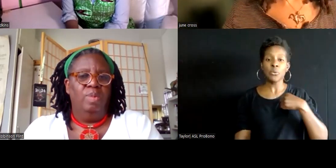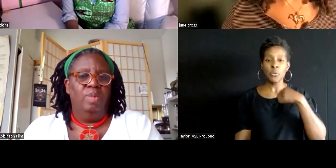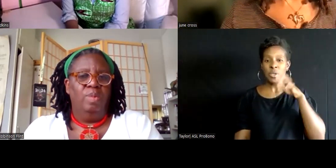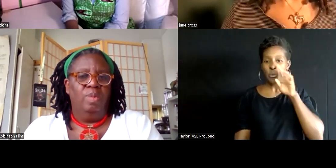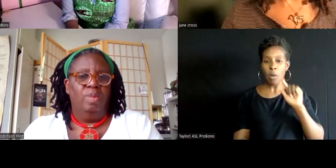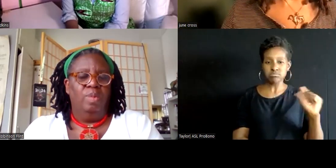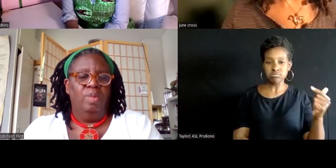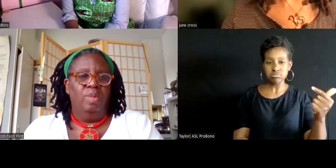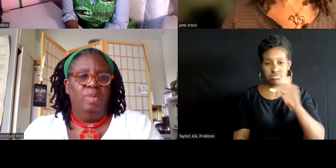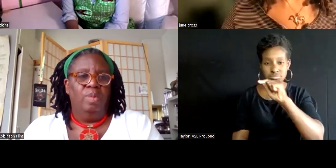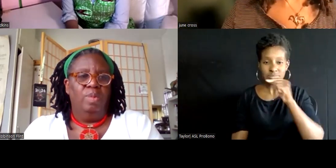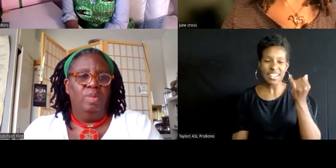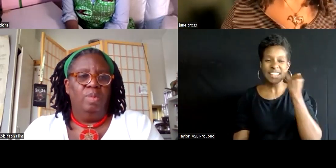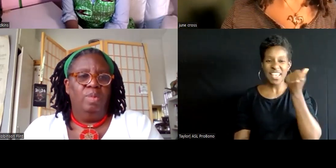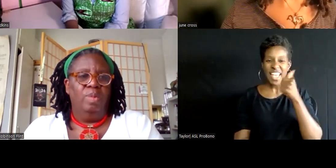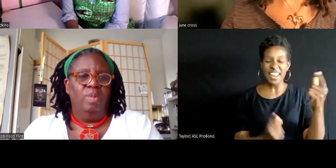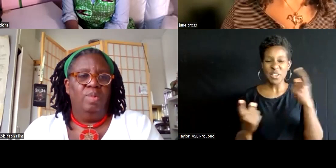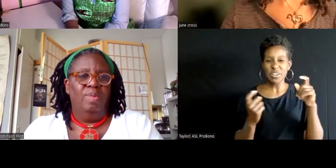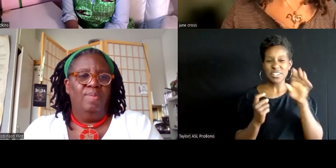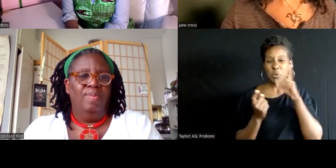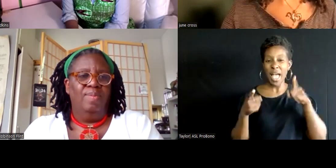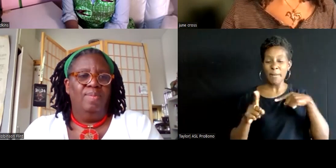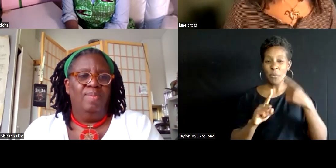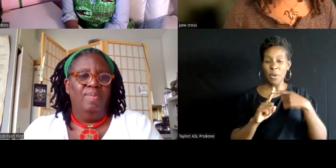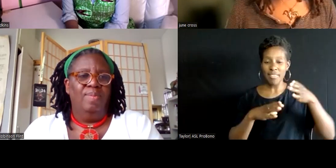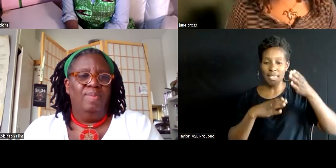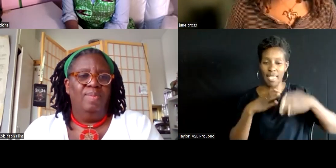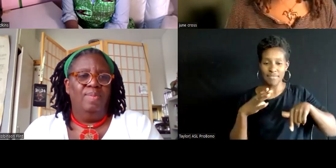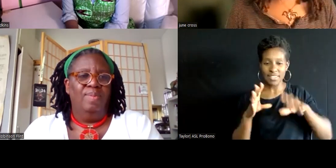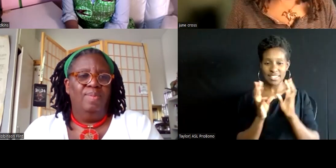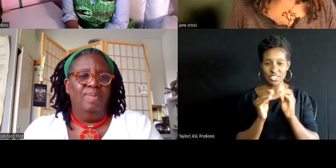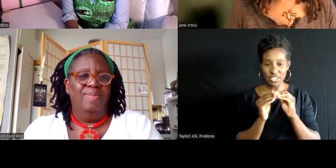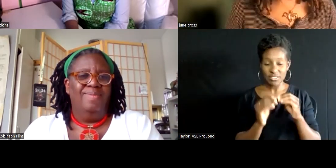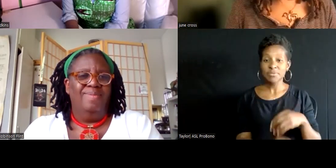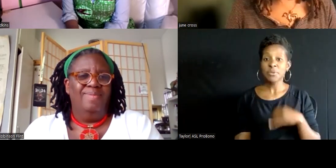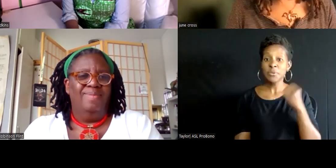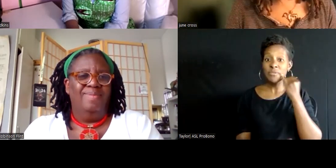taking questions at the end. So Tiffany, with that, I will pass it over to you.